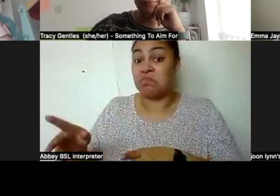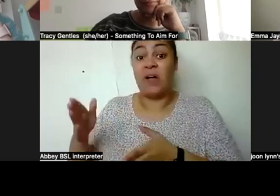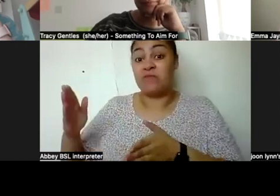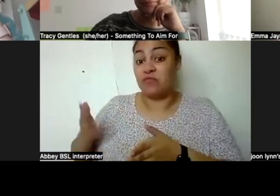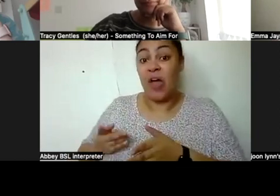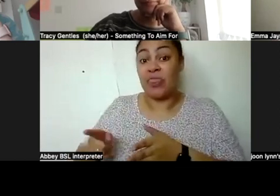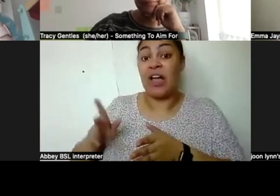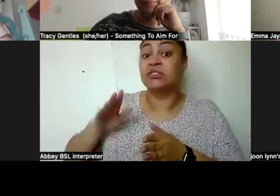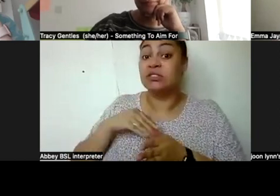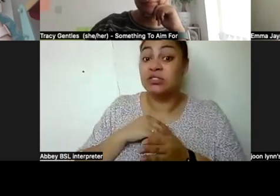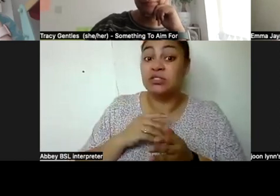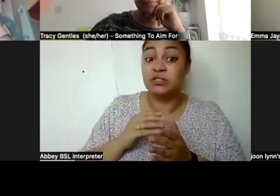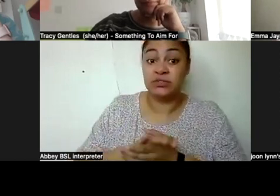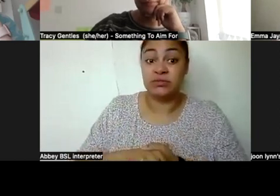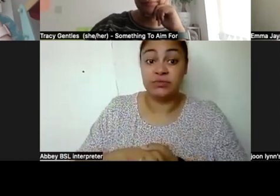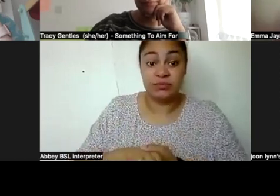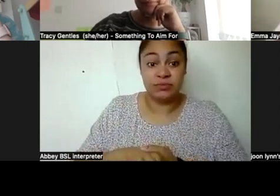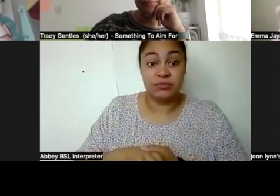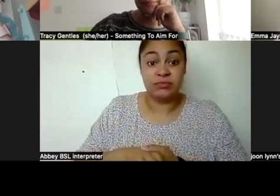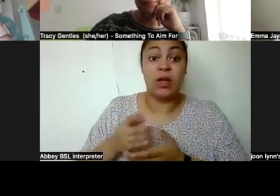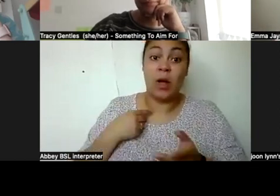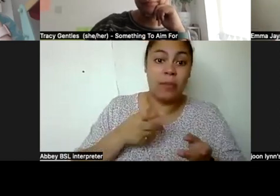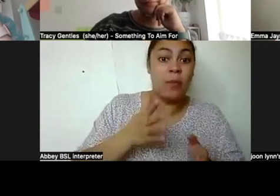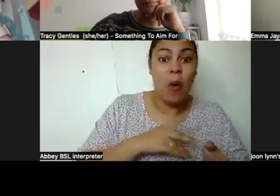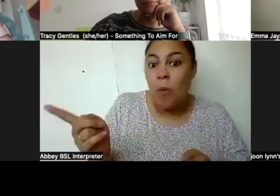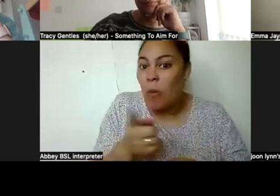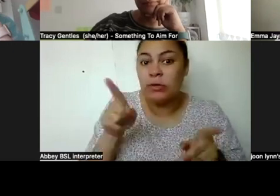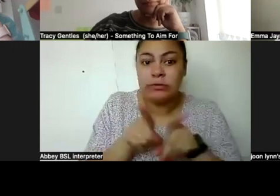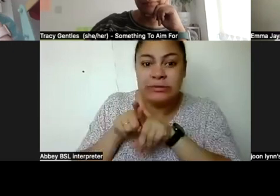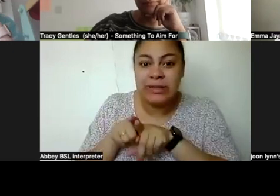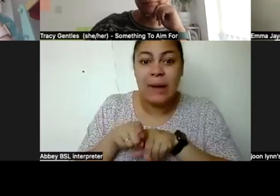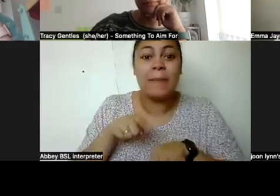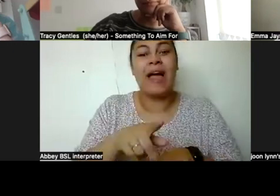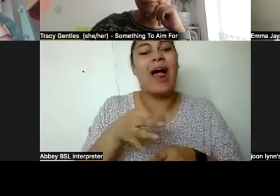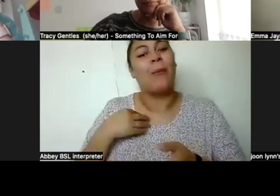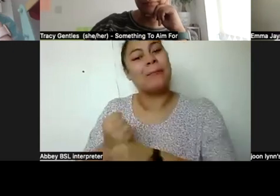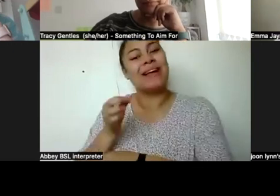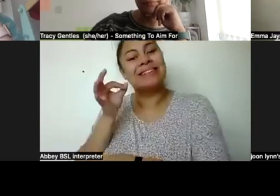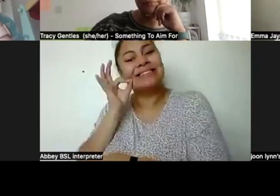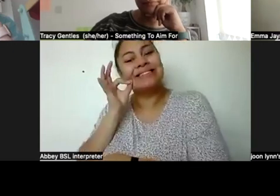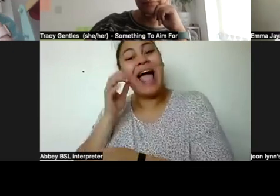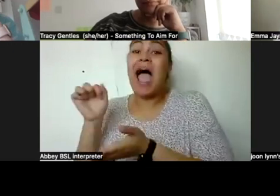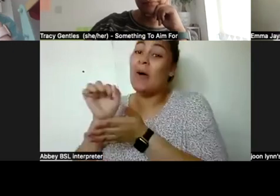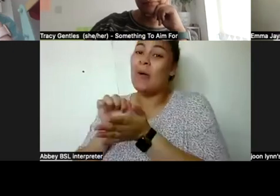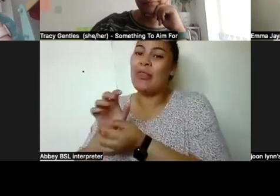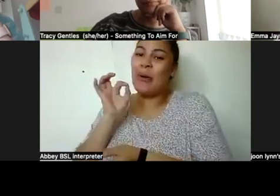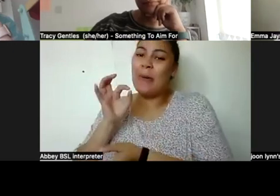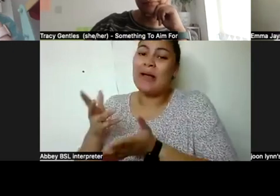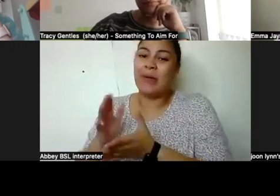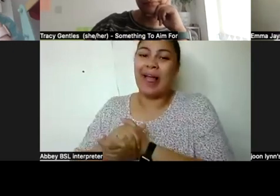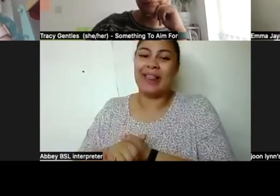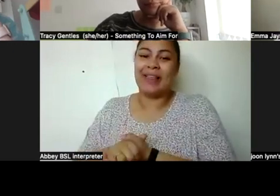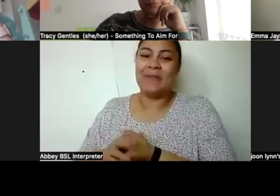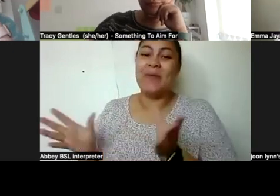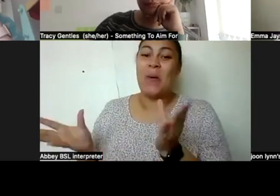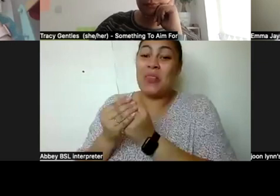that they deserve. And I'd really invite you all to do the same. And I'll make the tea if we do, and wash the cups as well. And with that, I'll